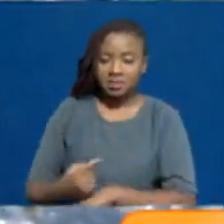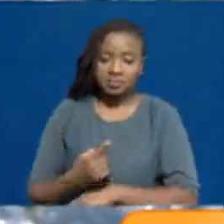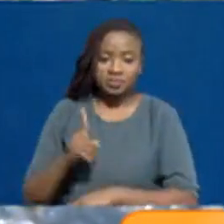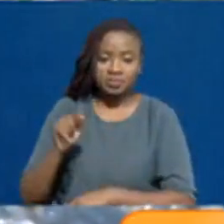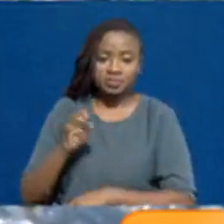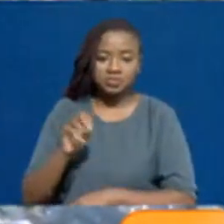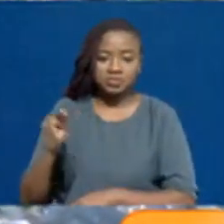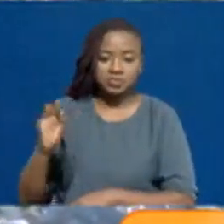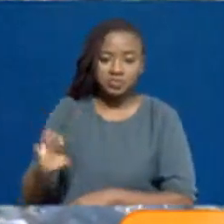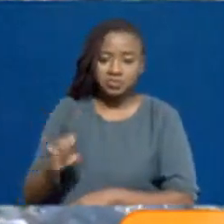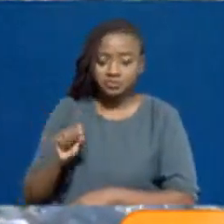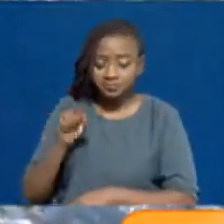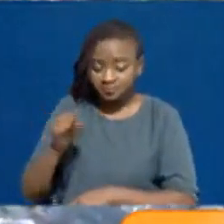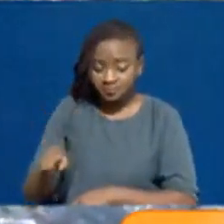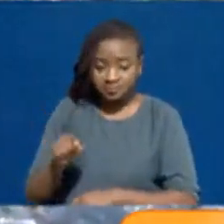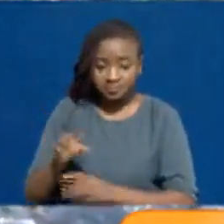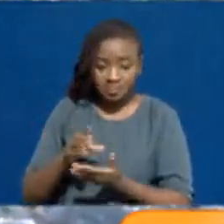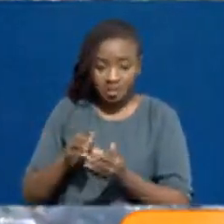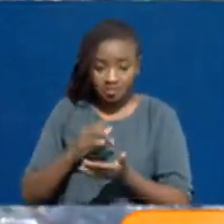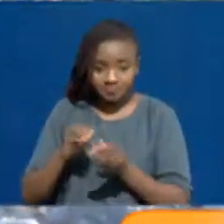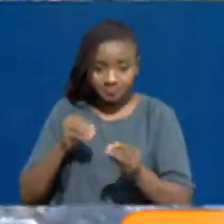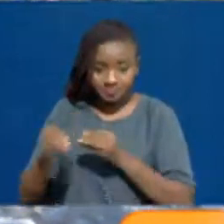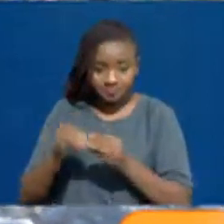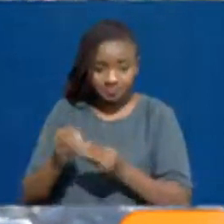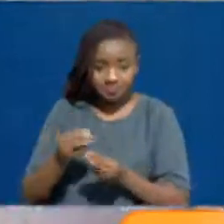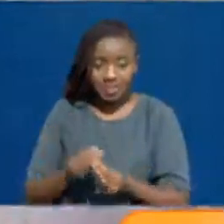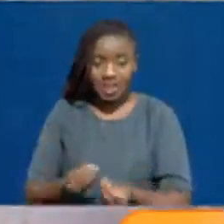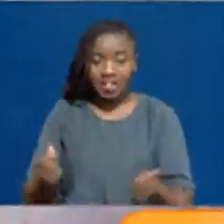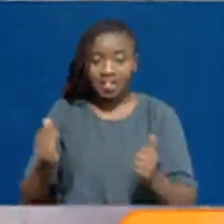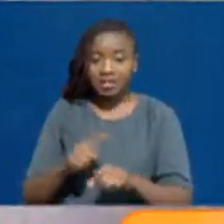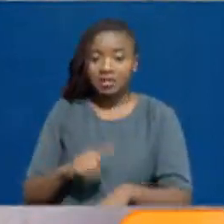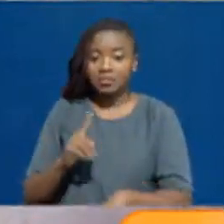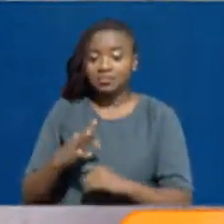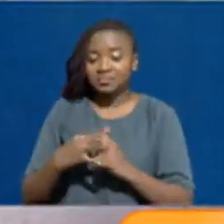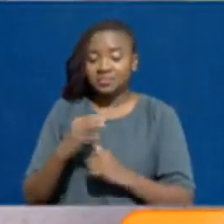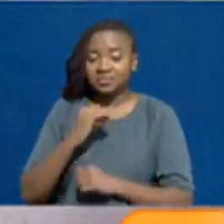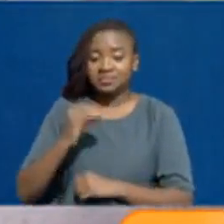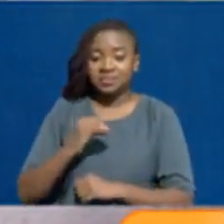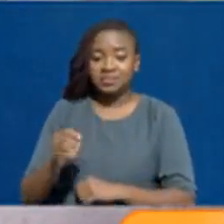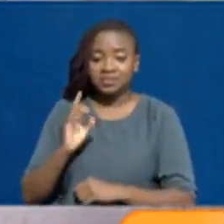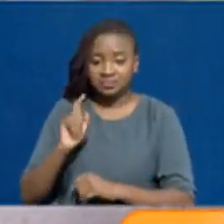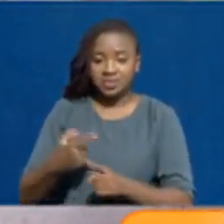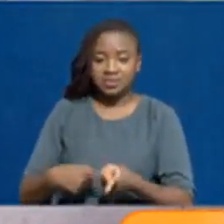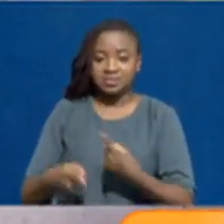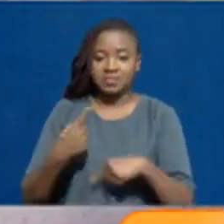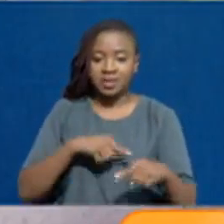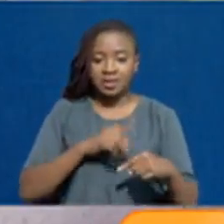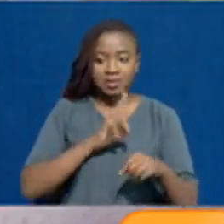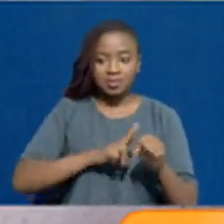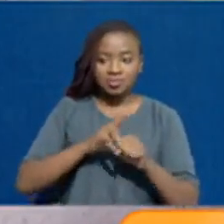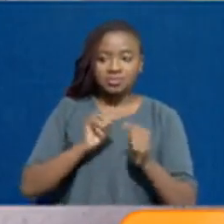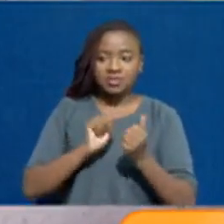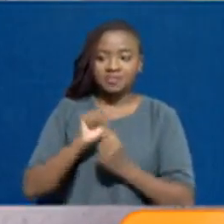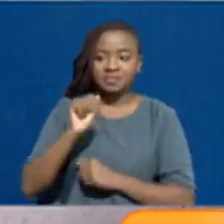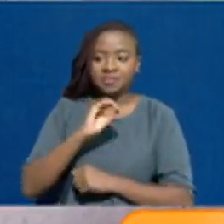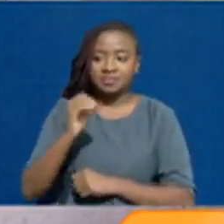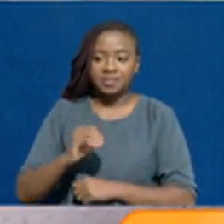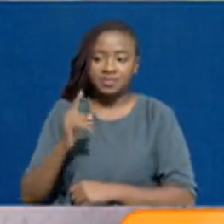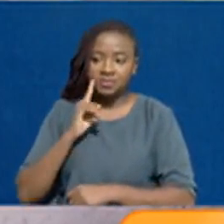The end-of-life scenario for plastic packaging waste shows only 18% of plastic is recycled, with 15% ending up